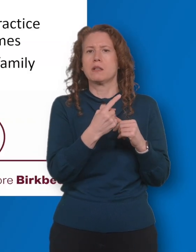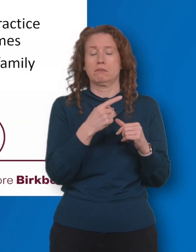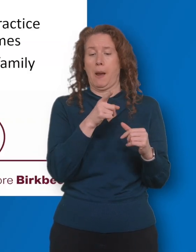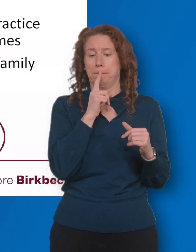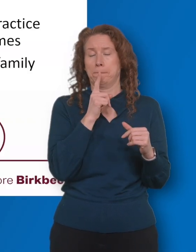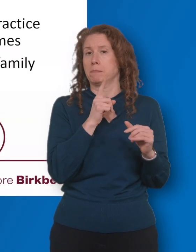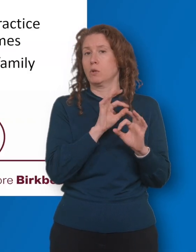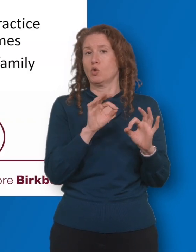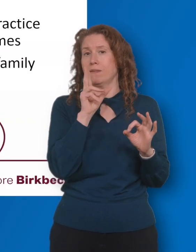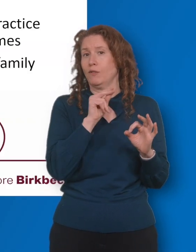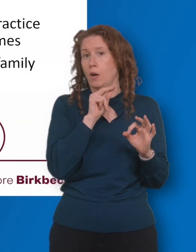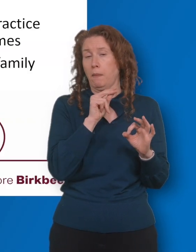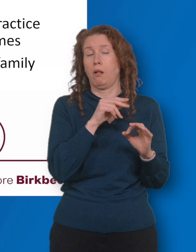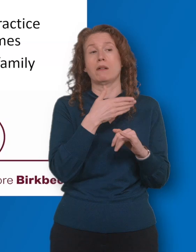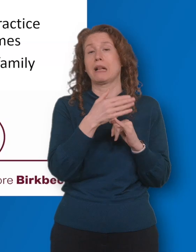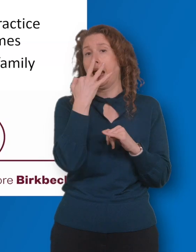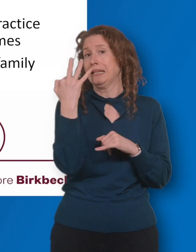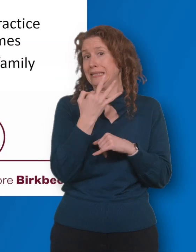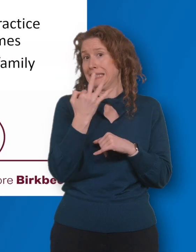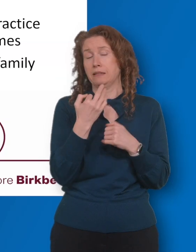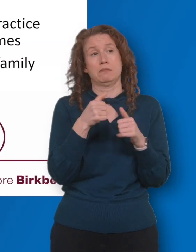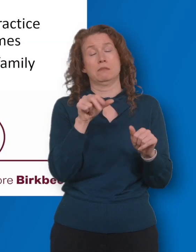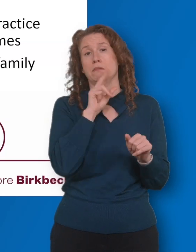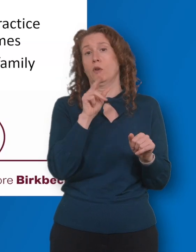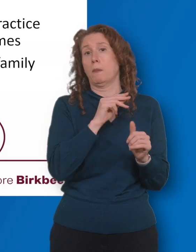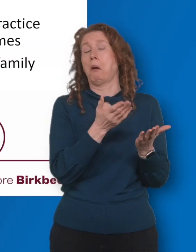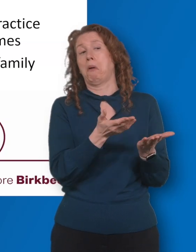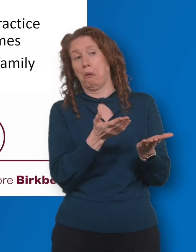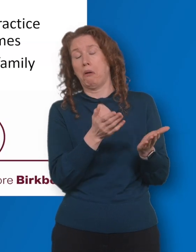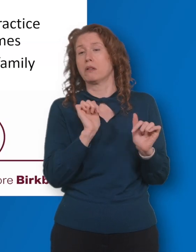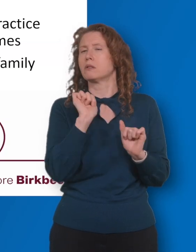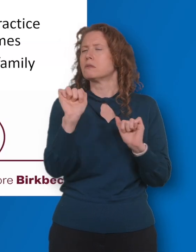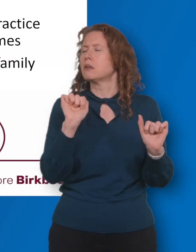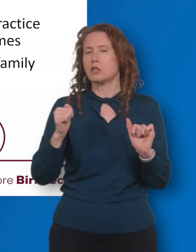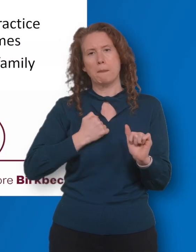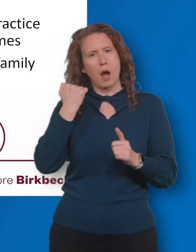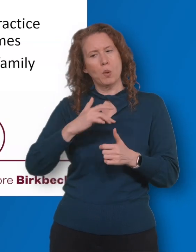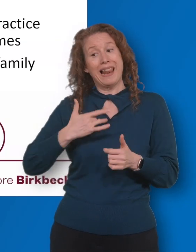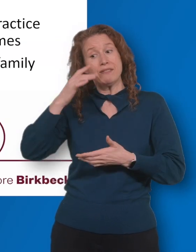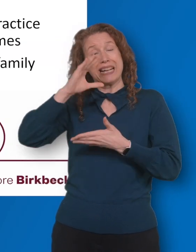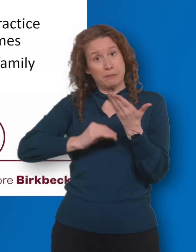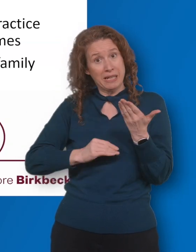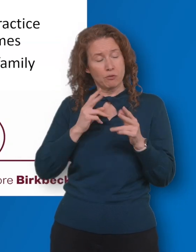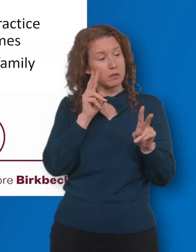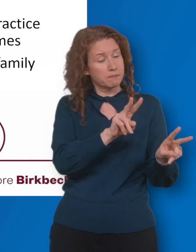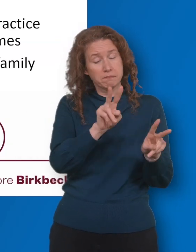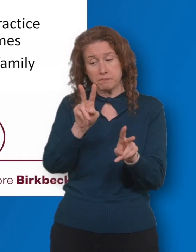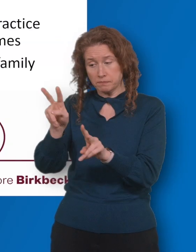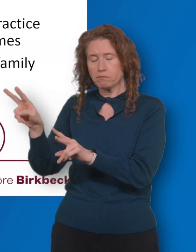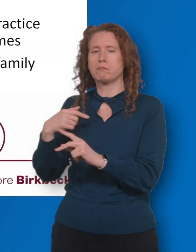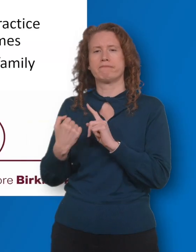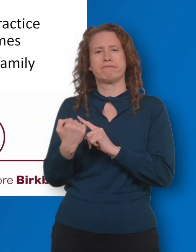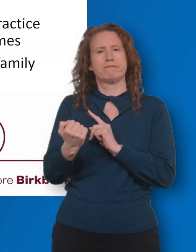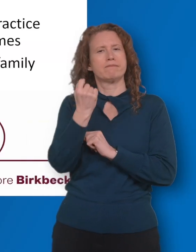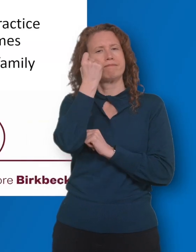they hit their 18th birthday. So my own lived experience has brought home to me that actually